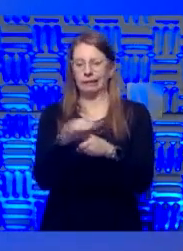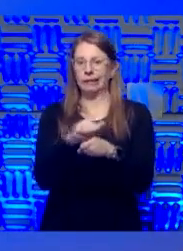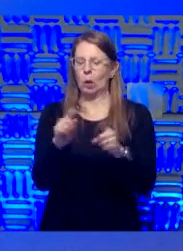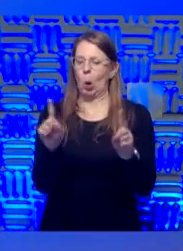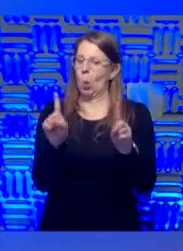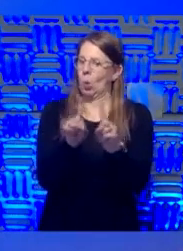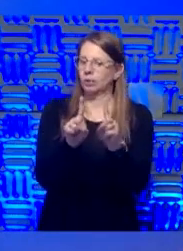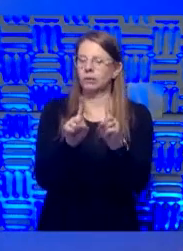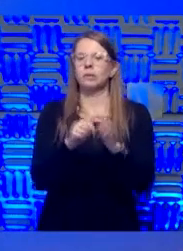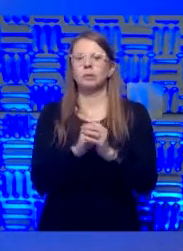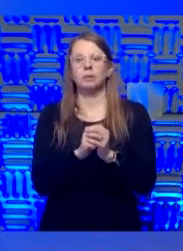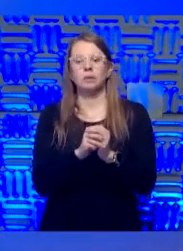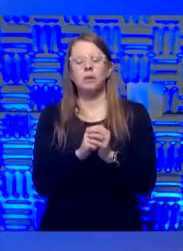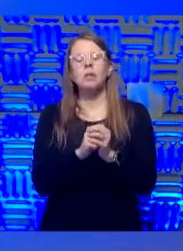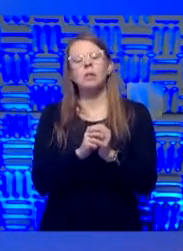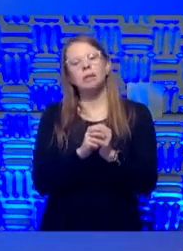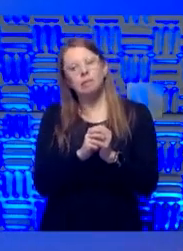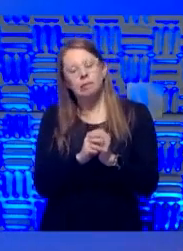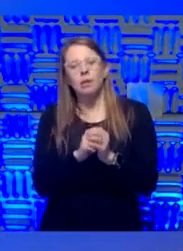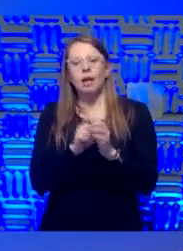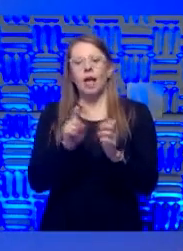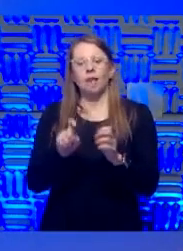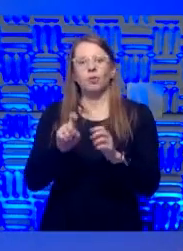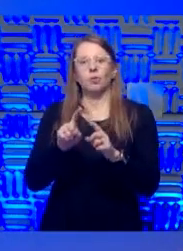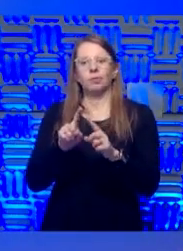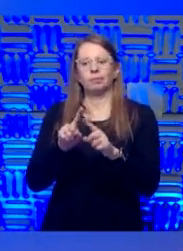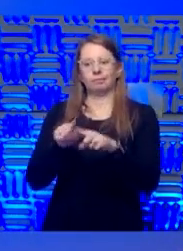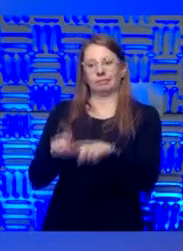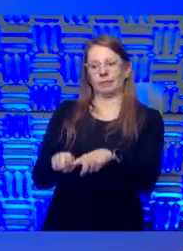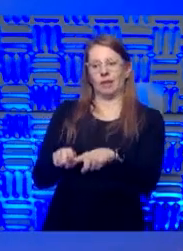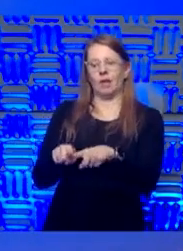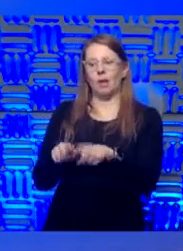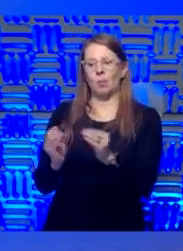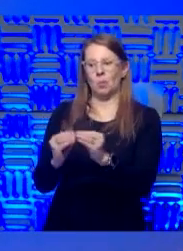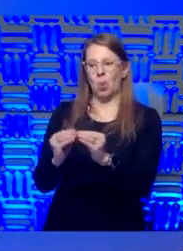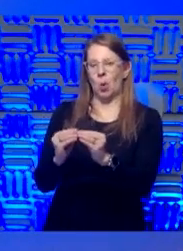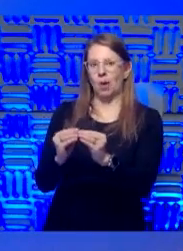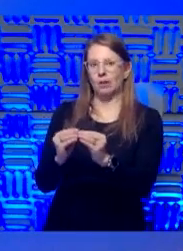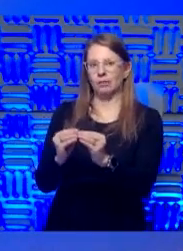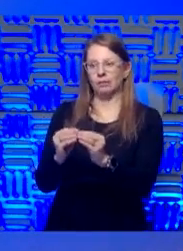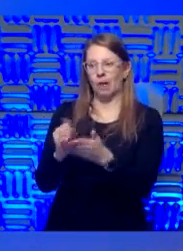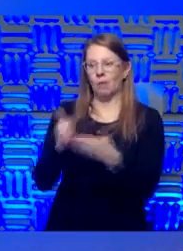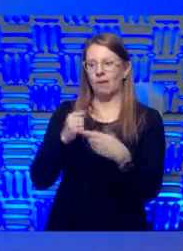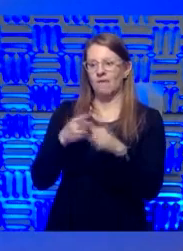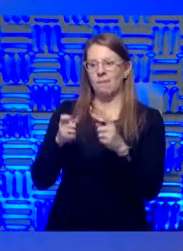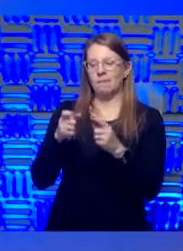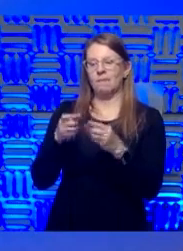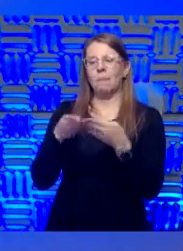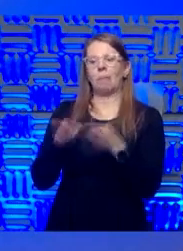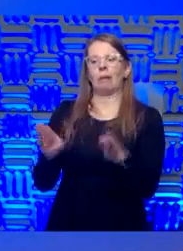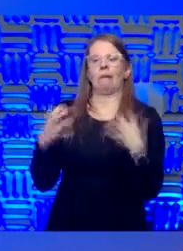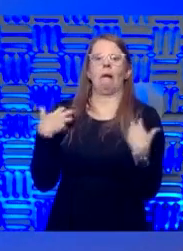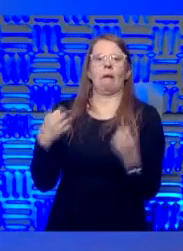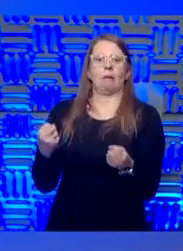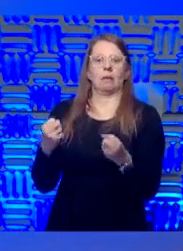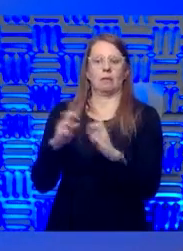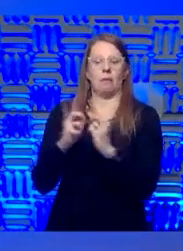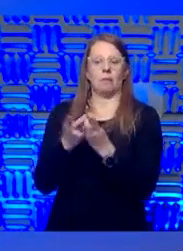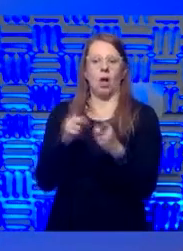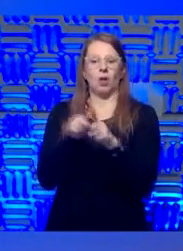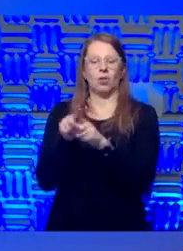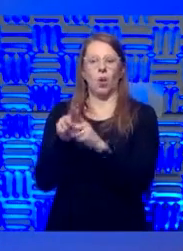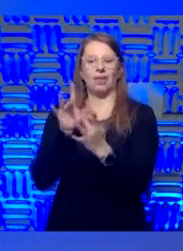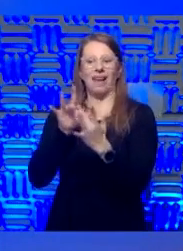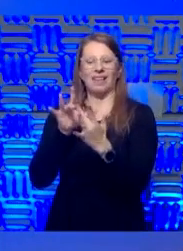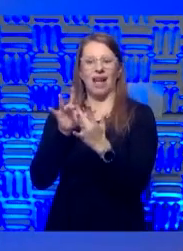So I think we're going to have to start to rely on further guidance, especially from our public health departments, about that and the contact tracing